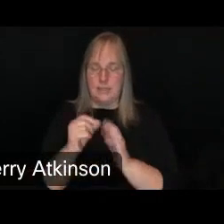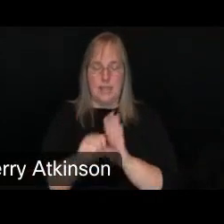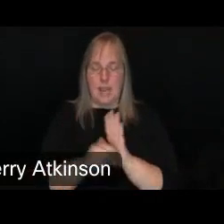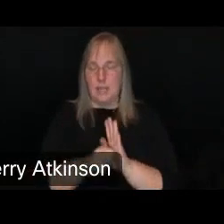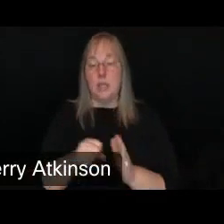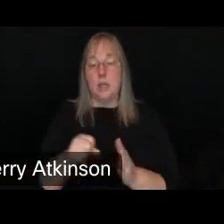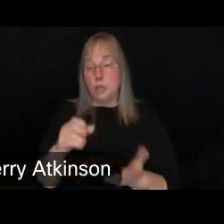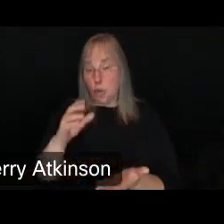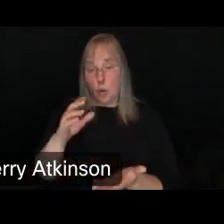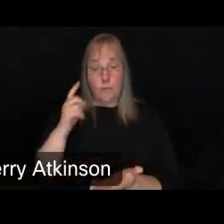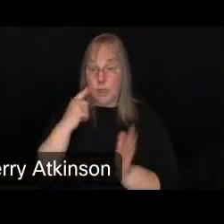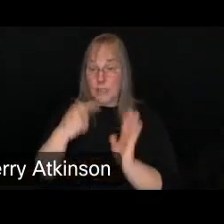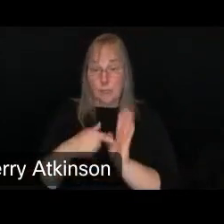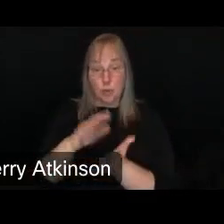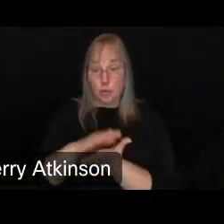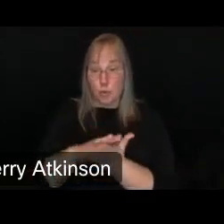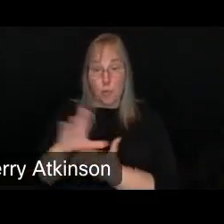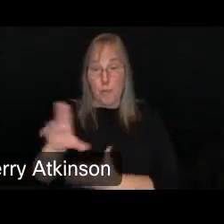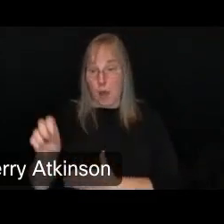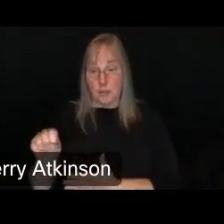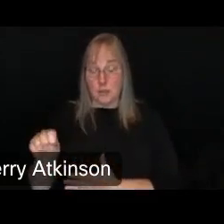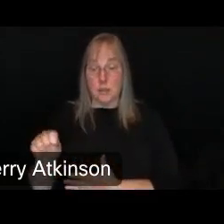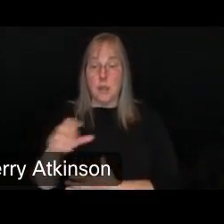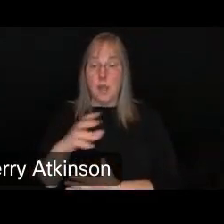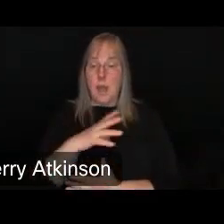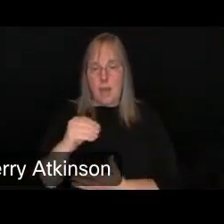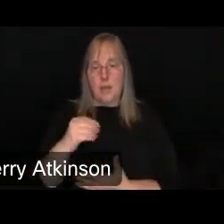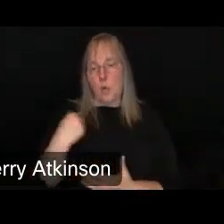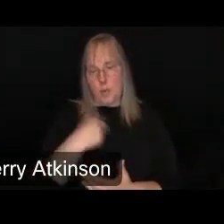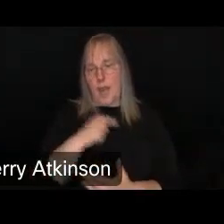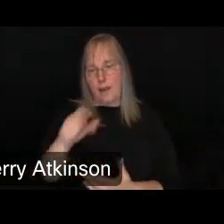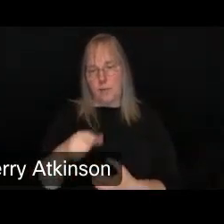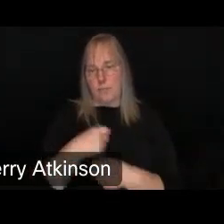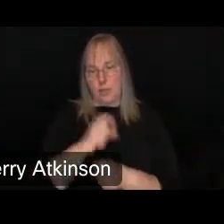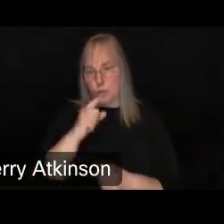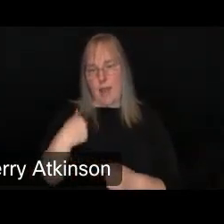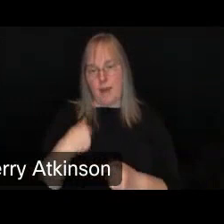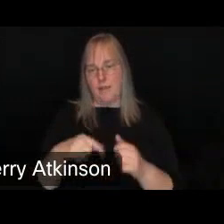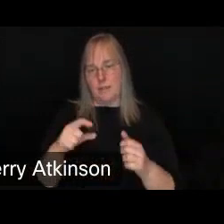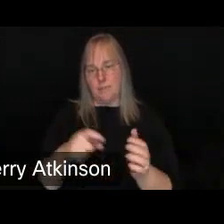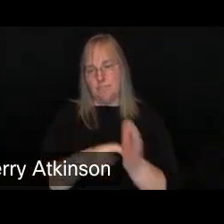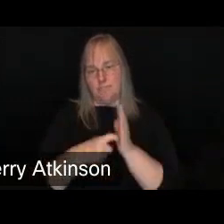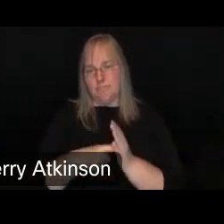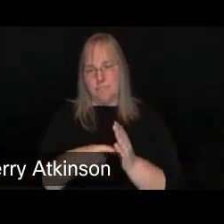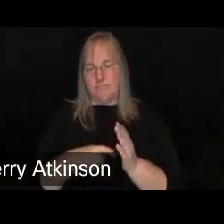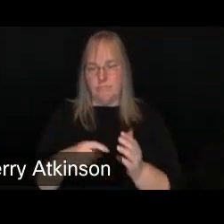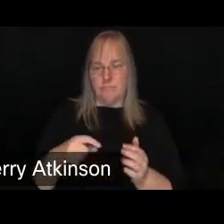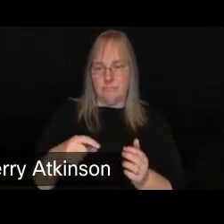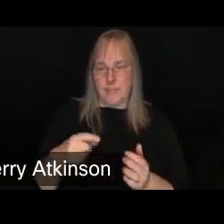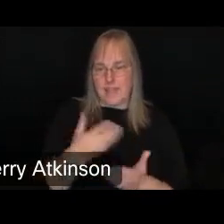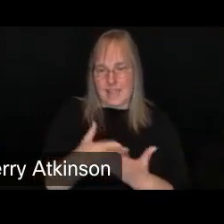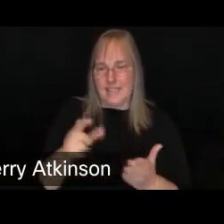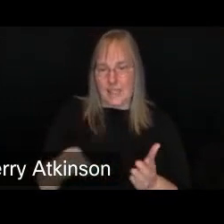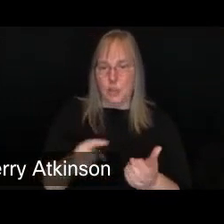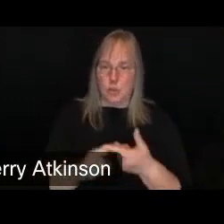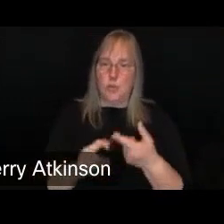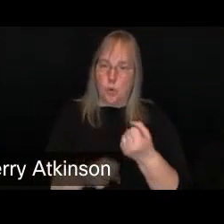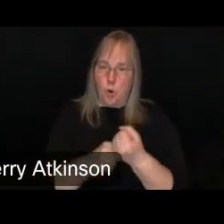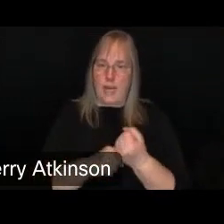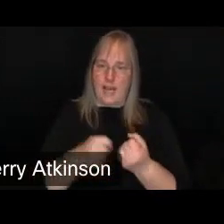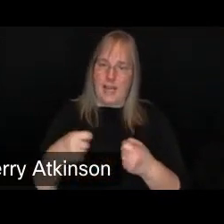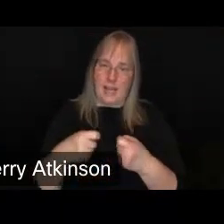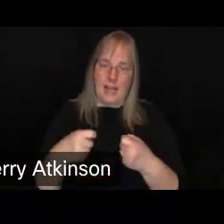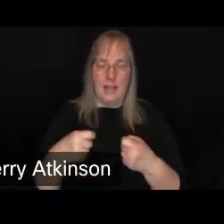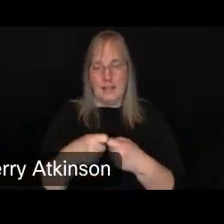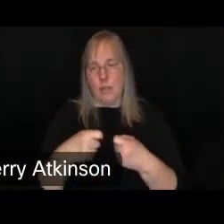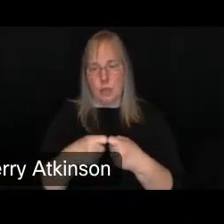we have the necessary infrastructure to support those electric or non-polluting vehicles. In the